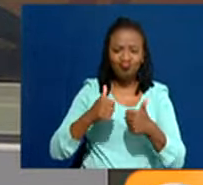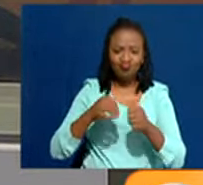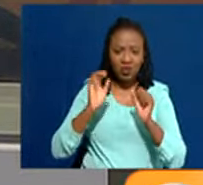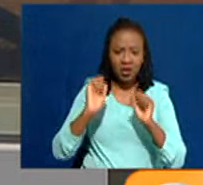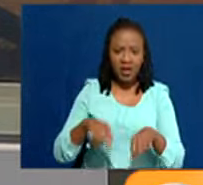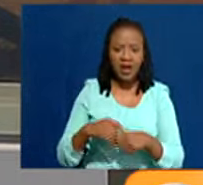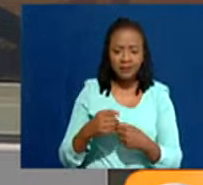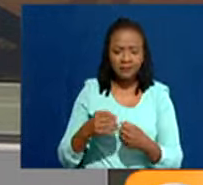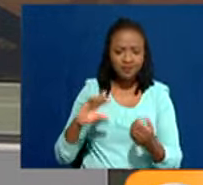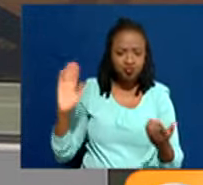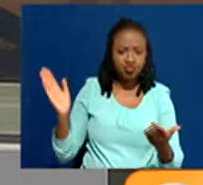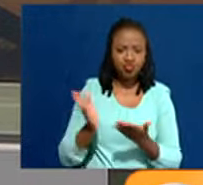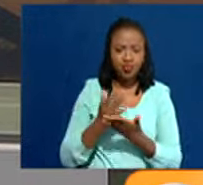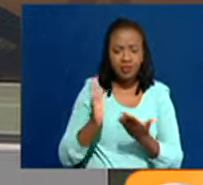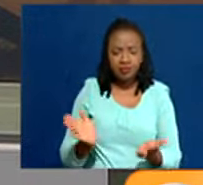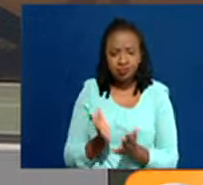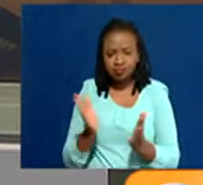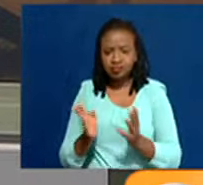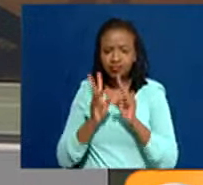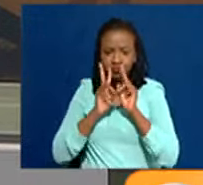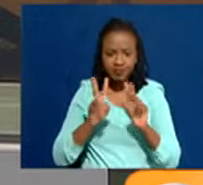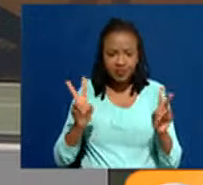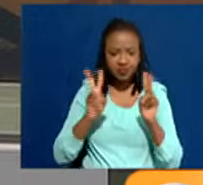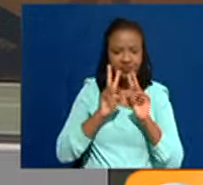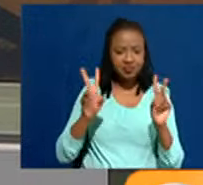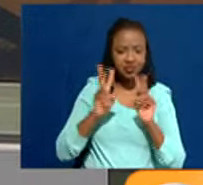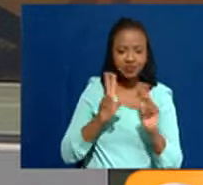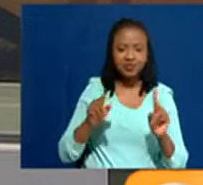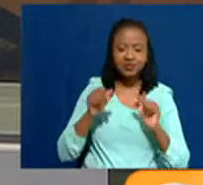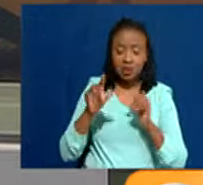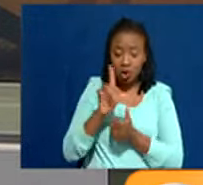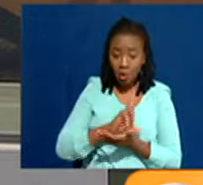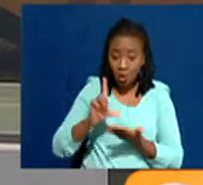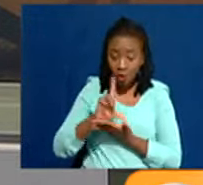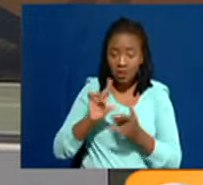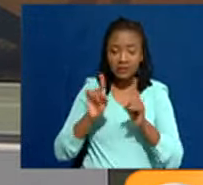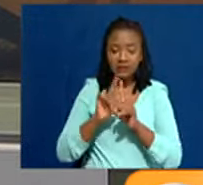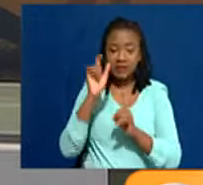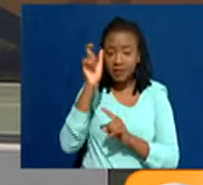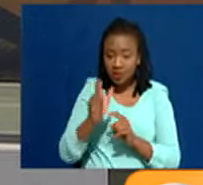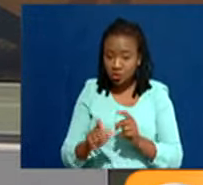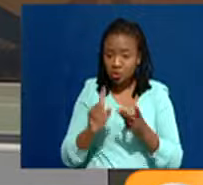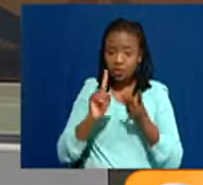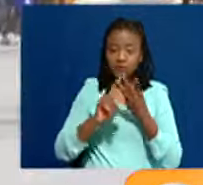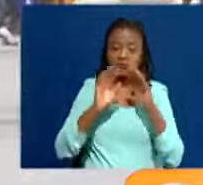and global peace and stability. Serfin Acheng Oma reports.